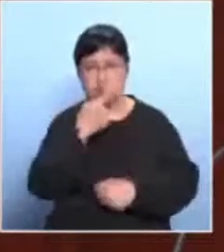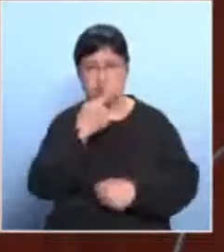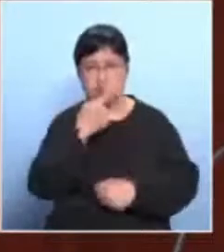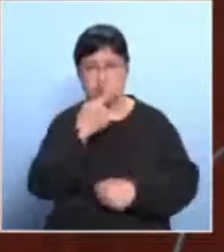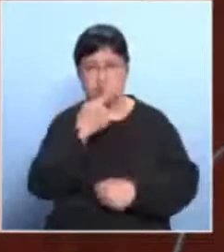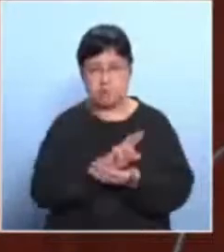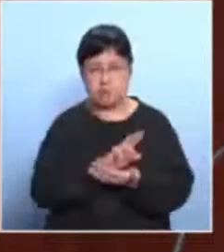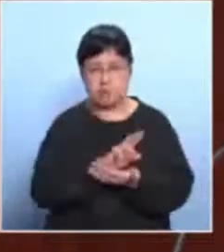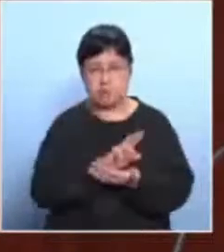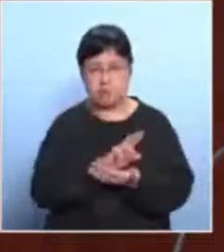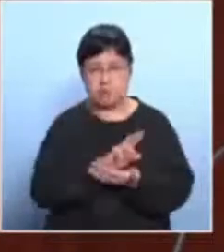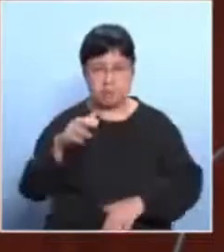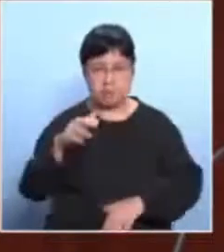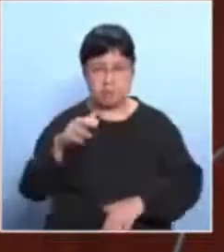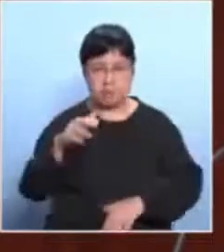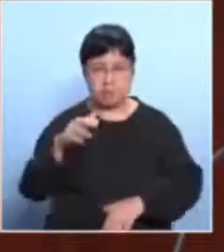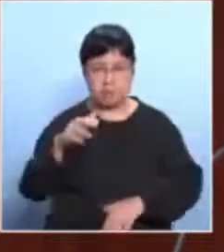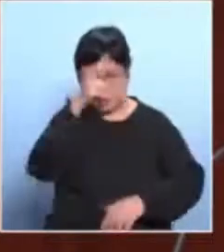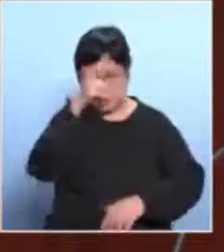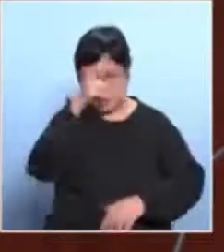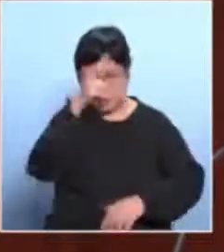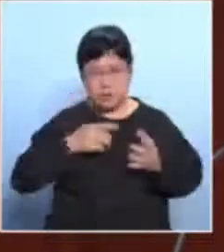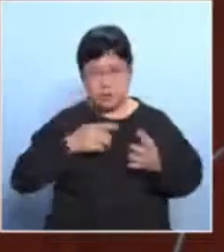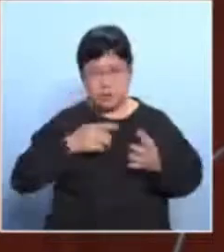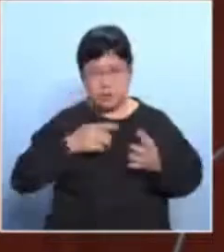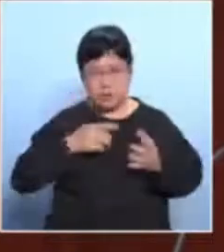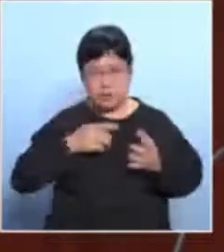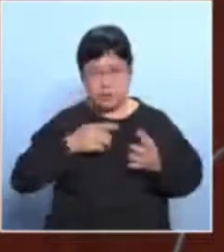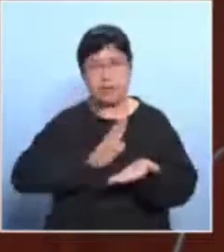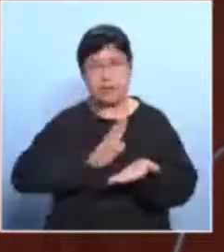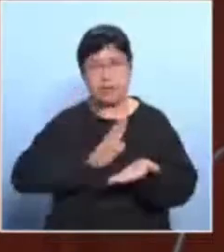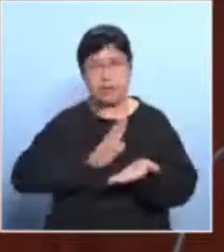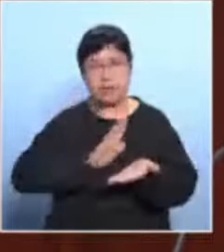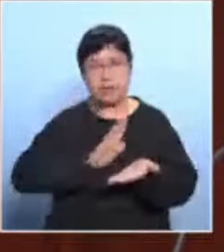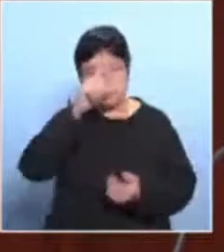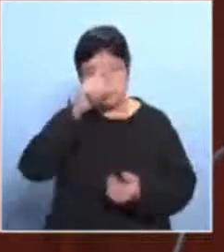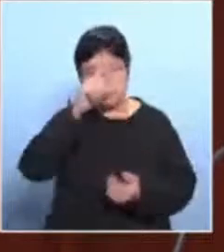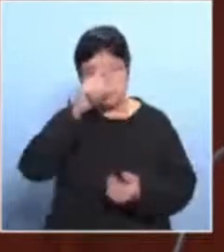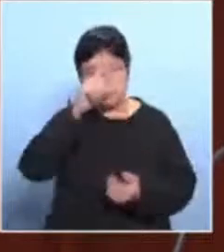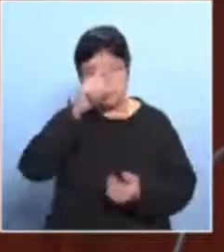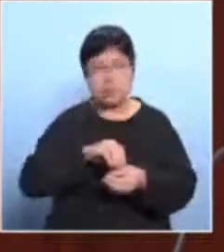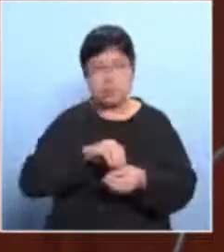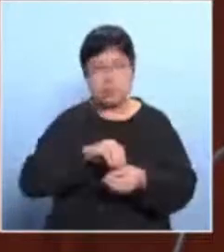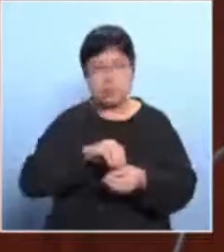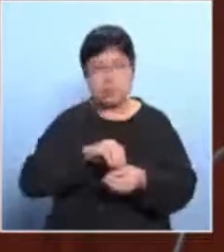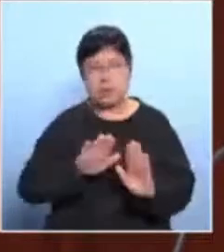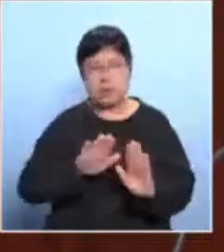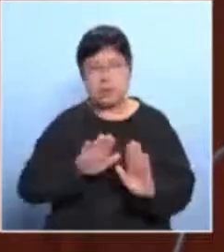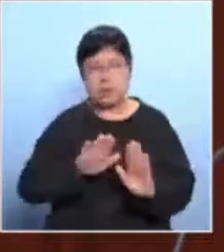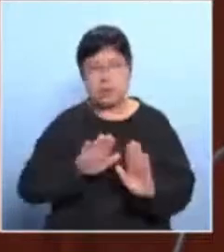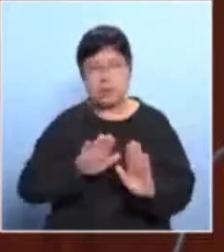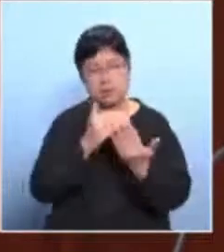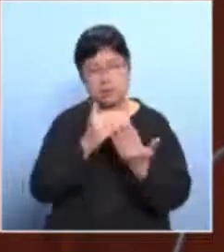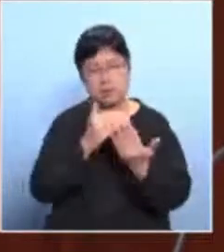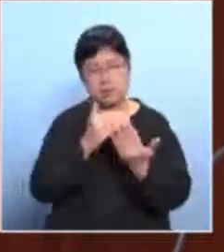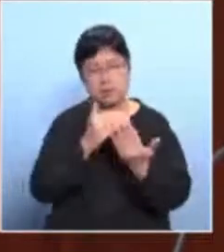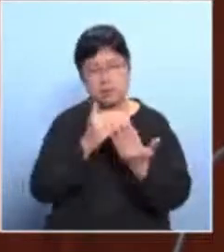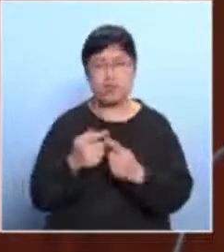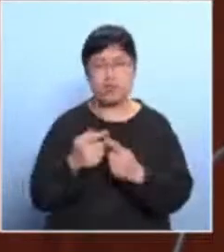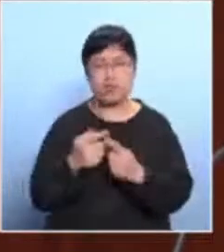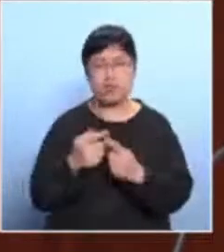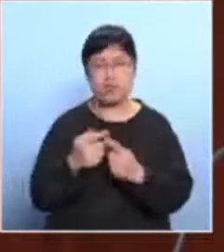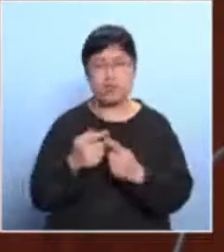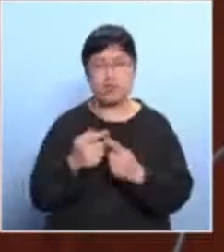to deposit their digital health records in both public and private sectors, and to integrate the healthcare service